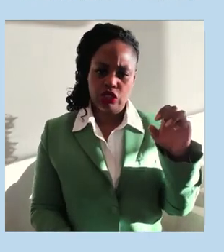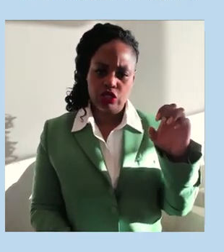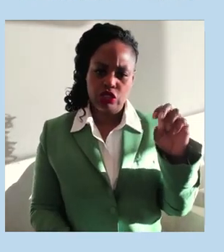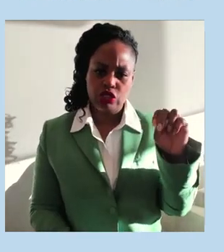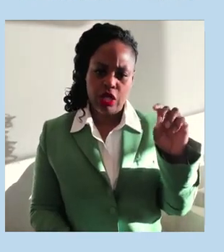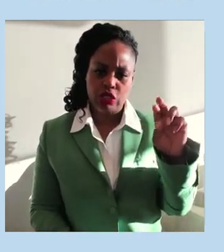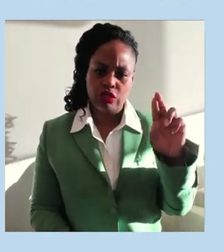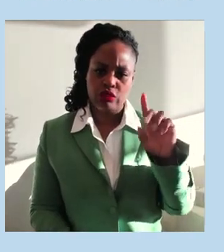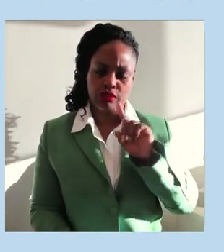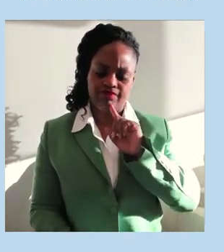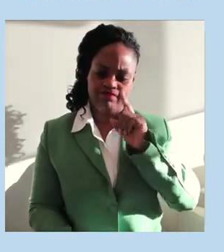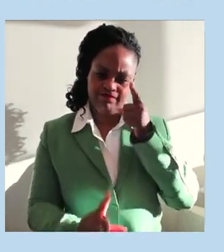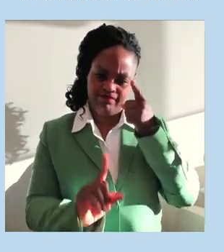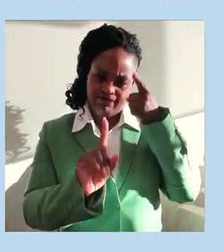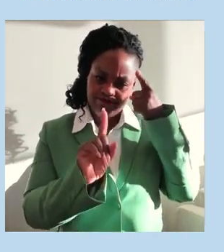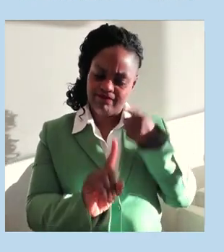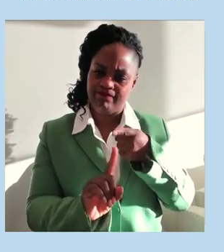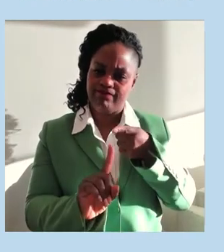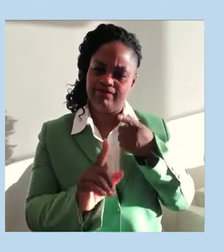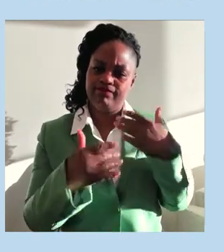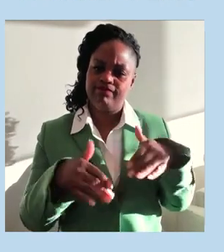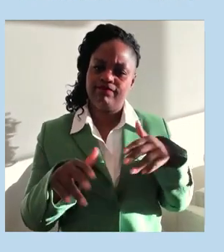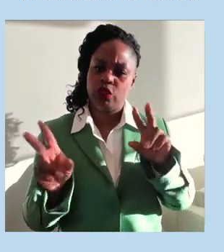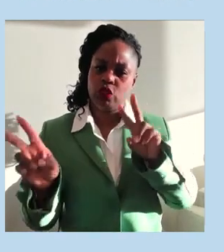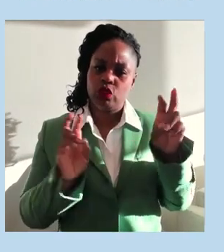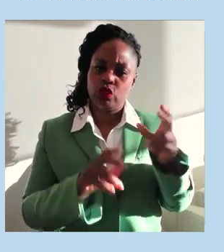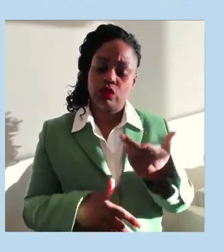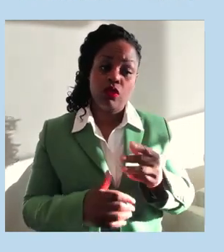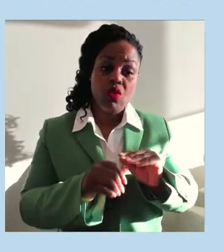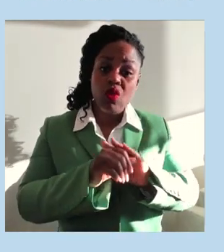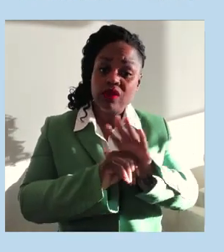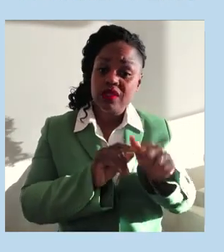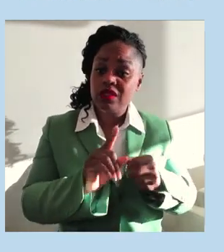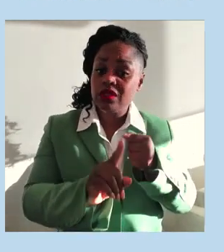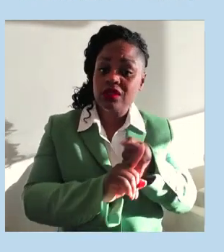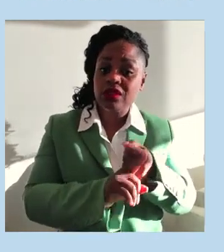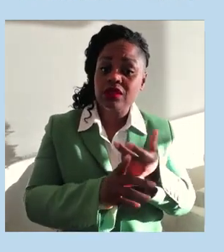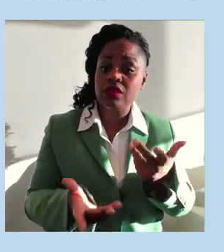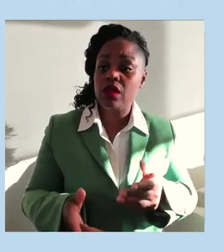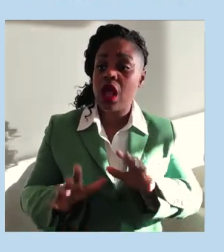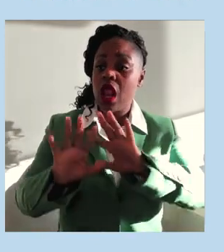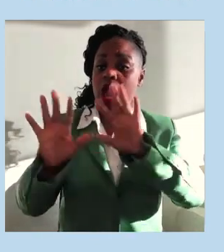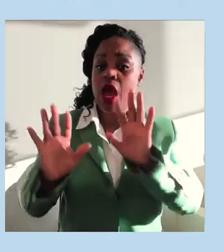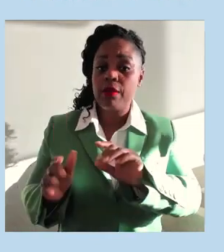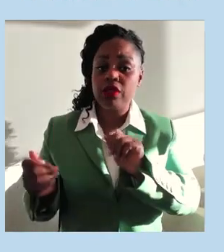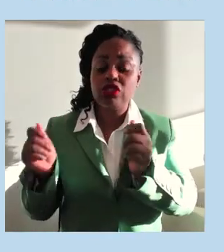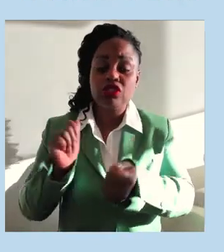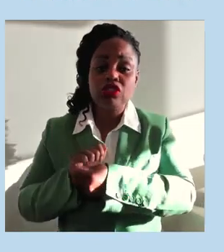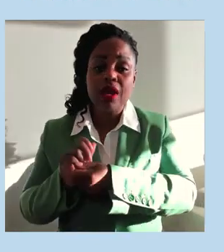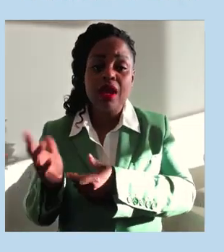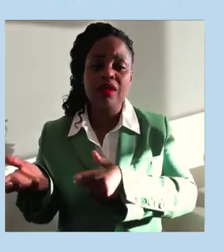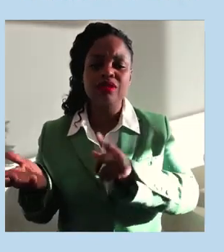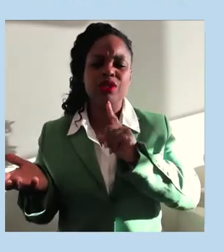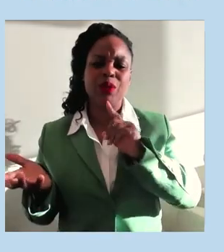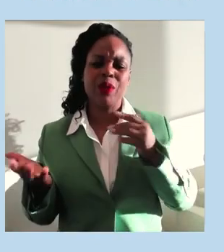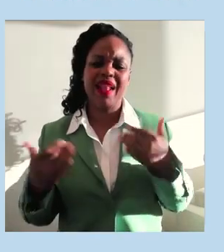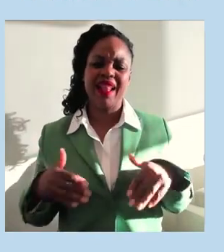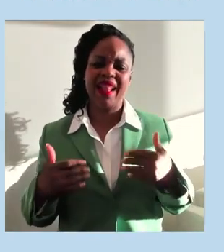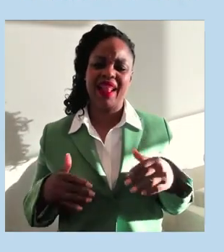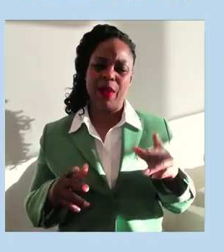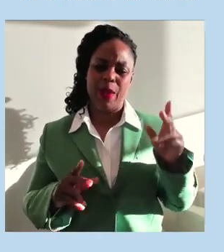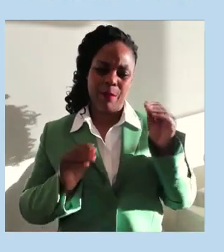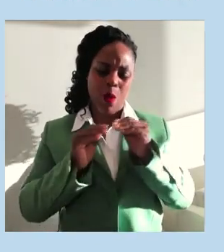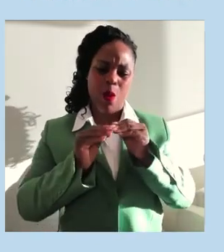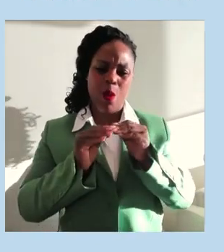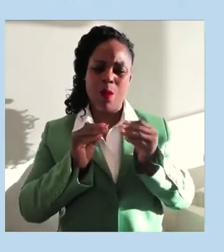from COVID-19 to climate change to rising authoritarianism. Around the world, women like those assembled